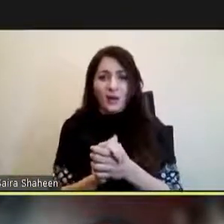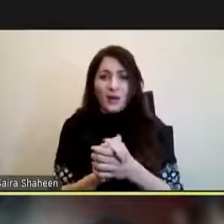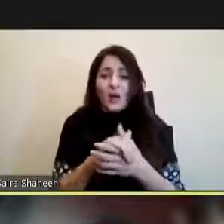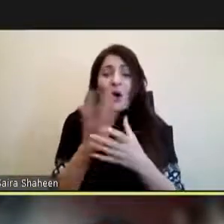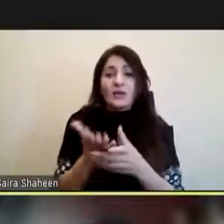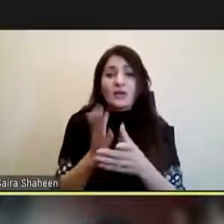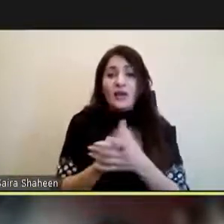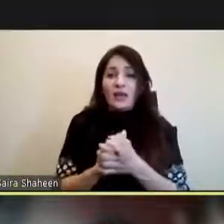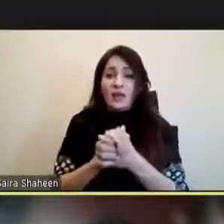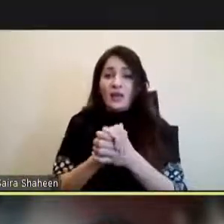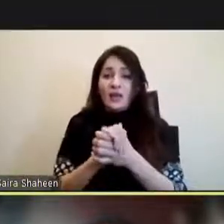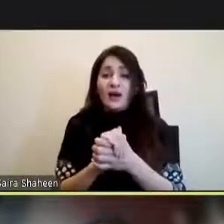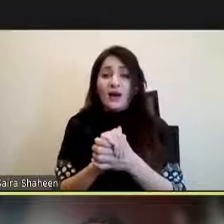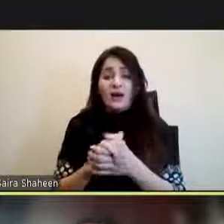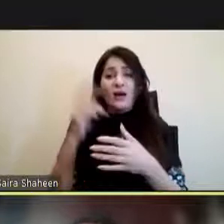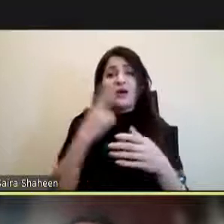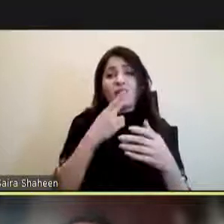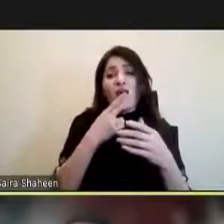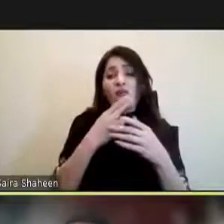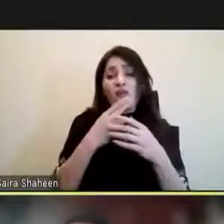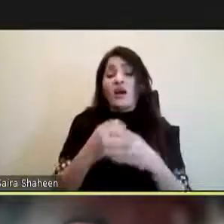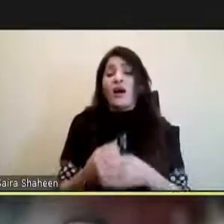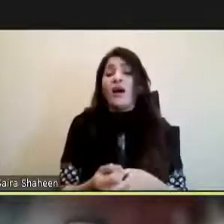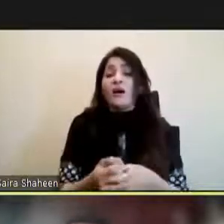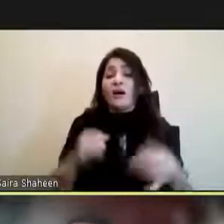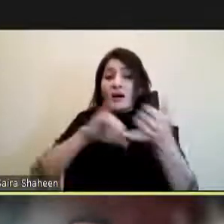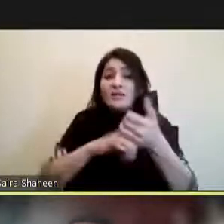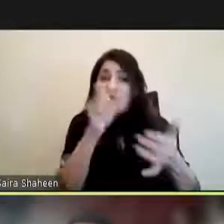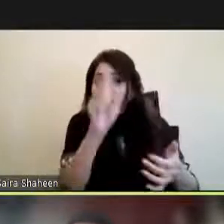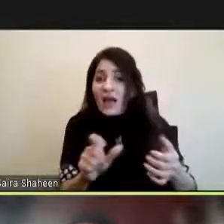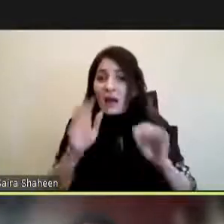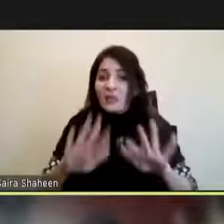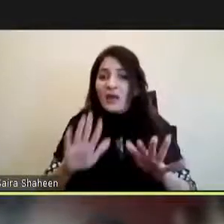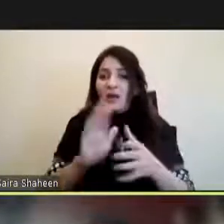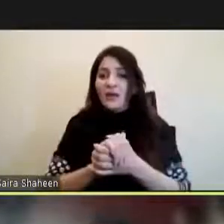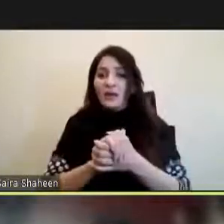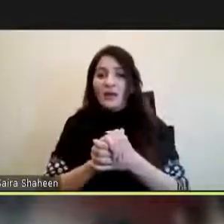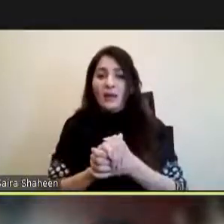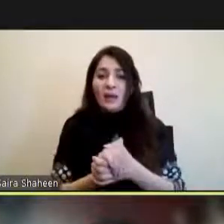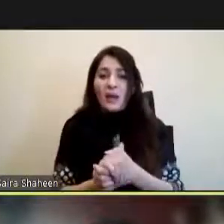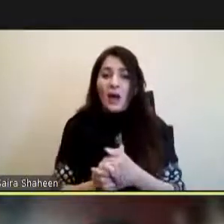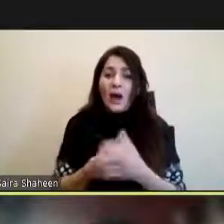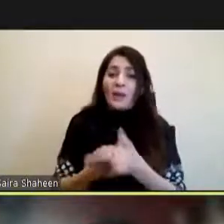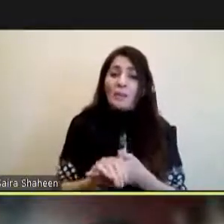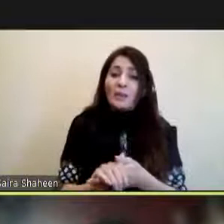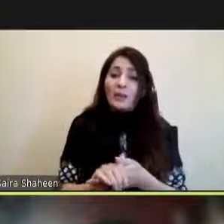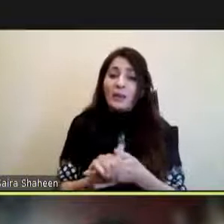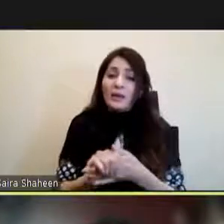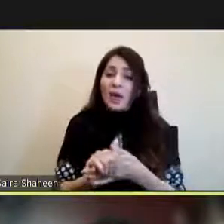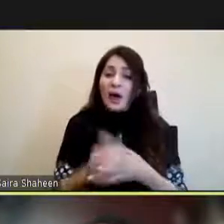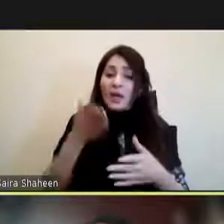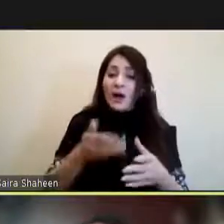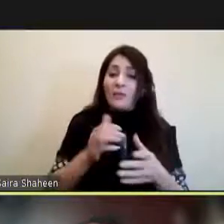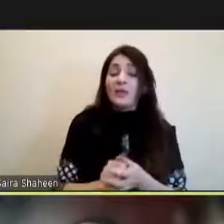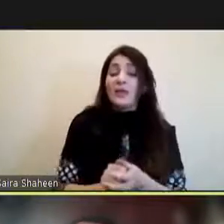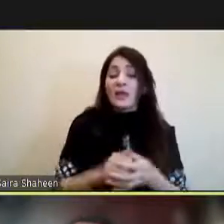Circle of the Deaf in Sri Lanka. We came across Tasun earlier this year when we conducted a study in Sri Lanka to